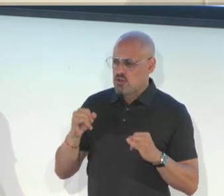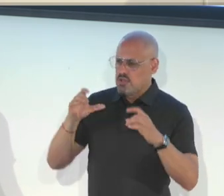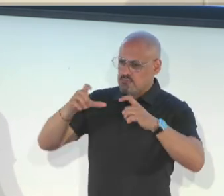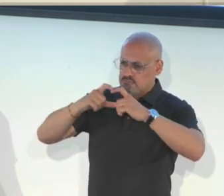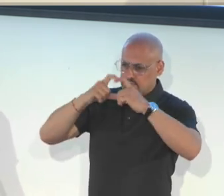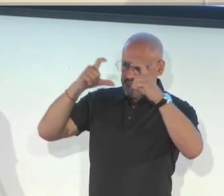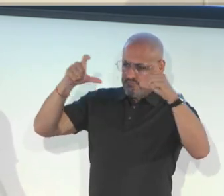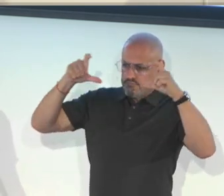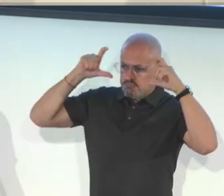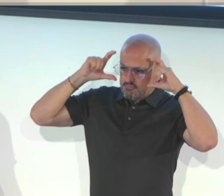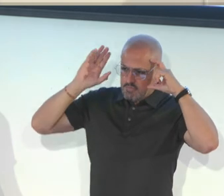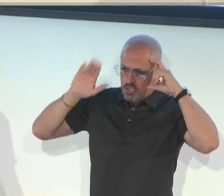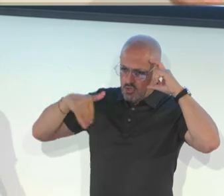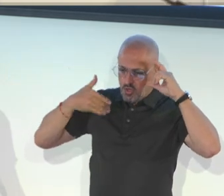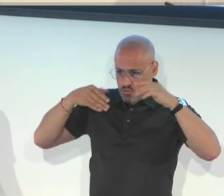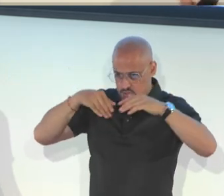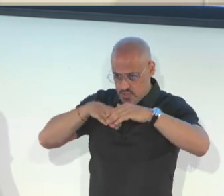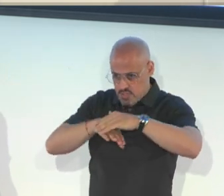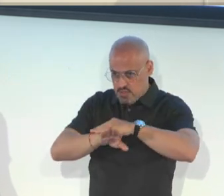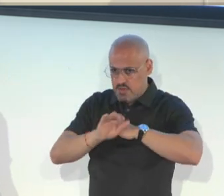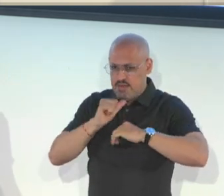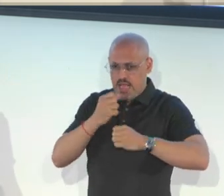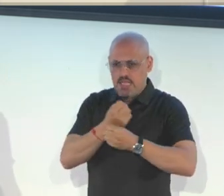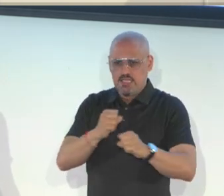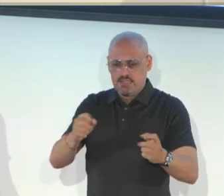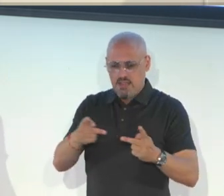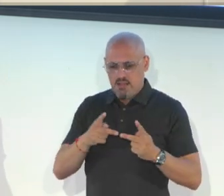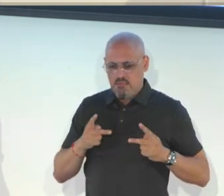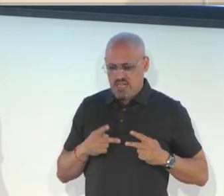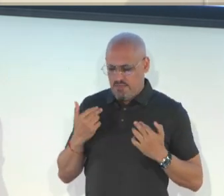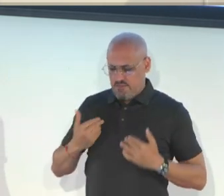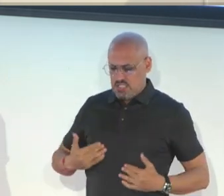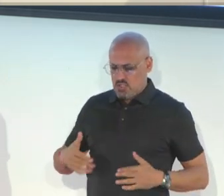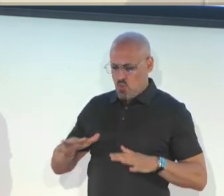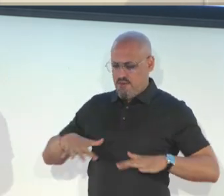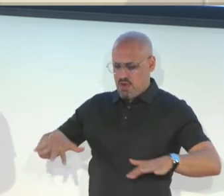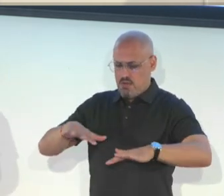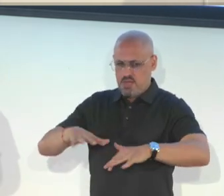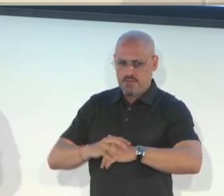headset, you know that you are entering an unsafe place in your physical environment.